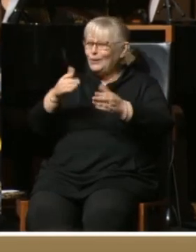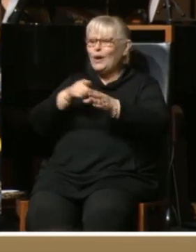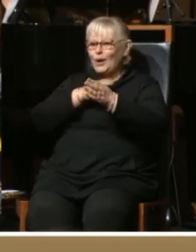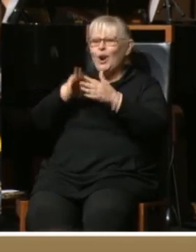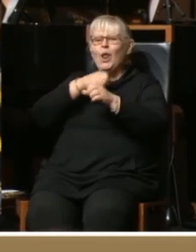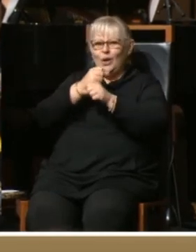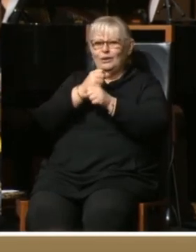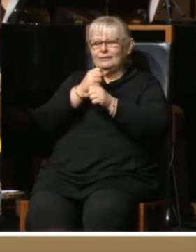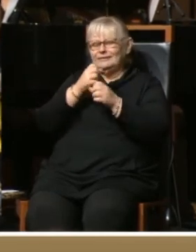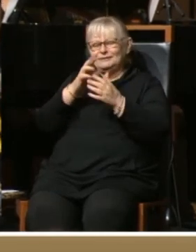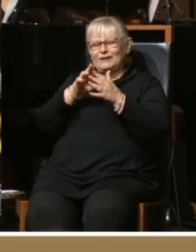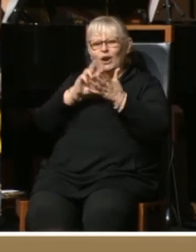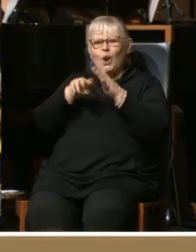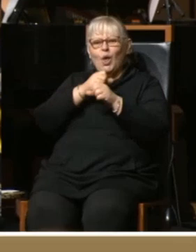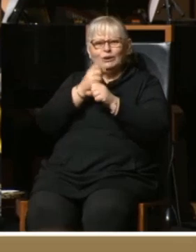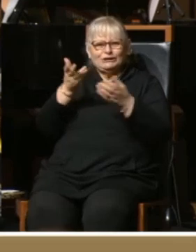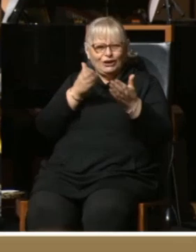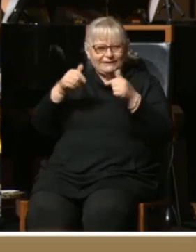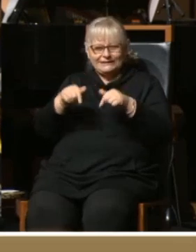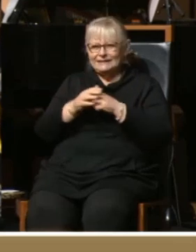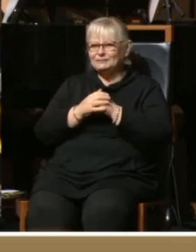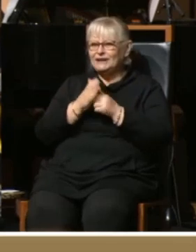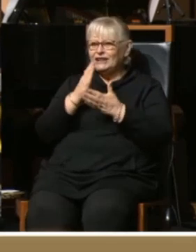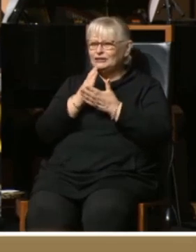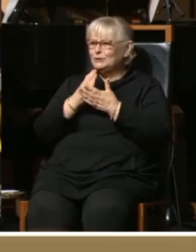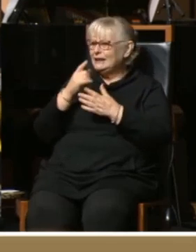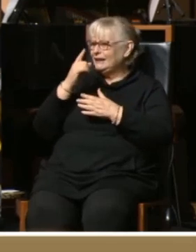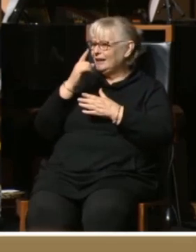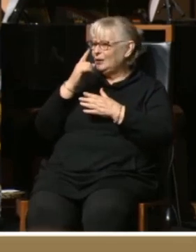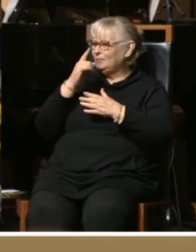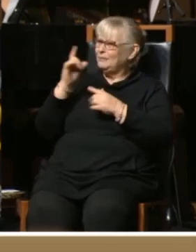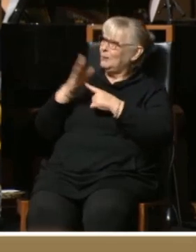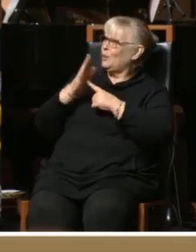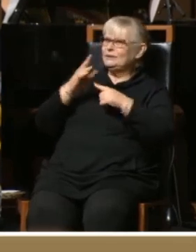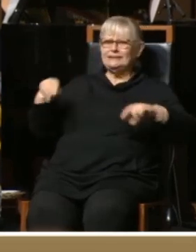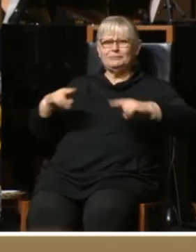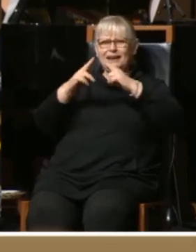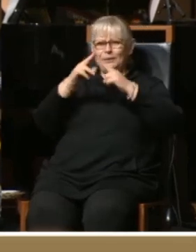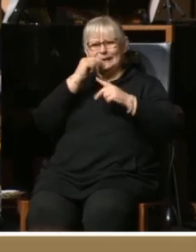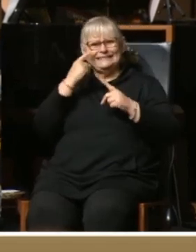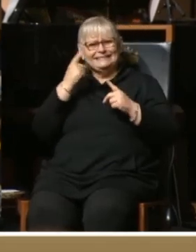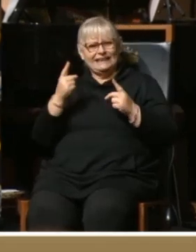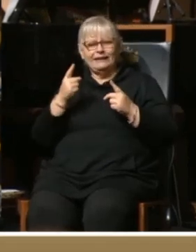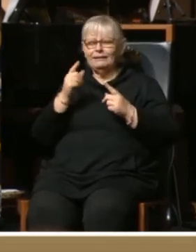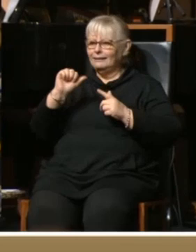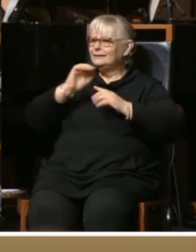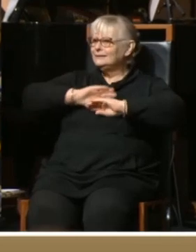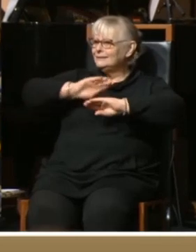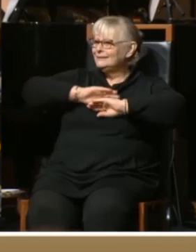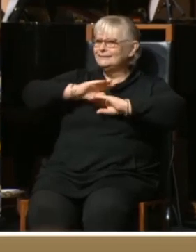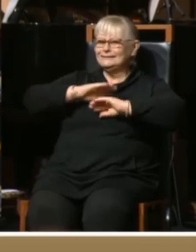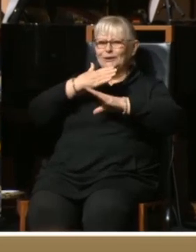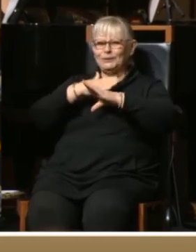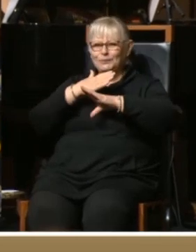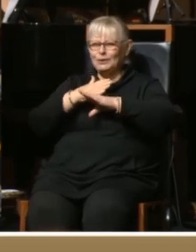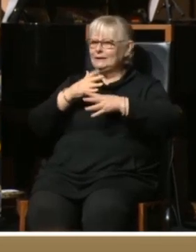service. And I think it's testament to the importance of Parliament House and the satisfaction you get in keeping